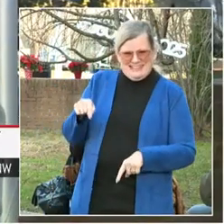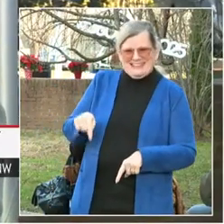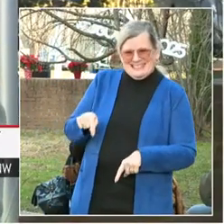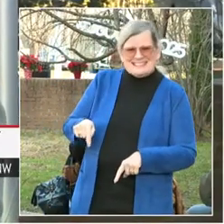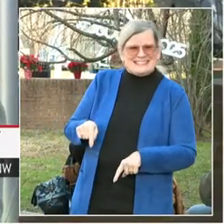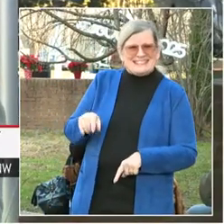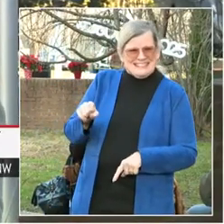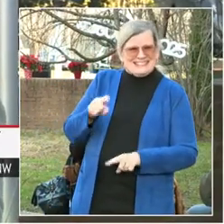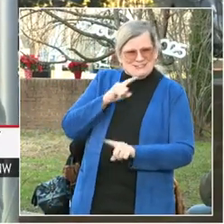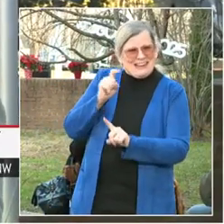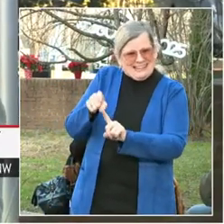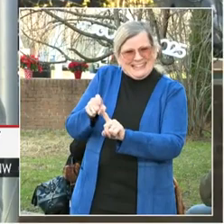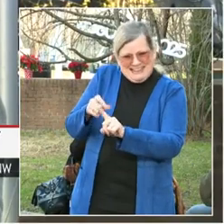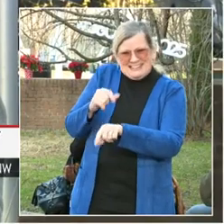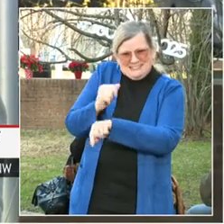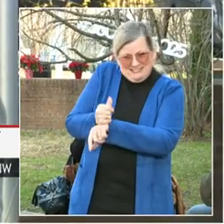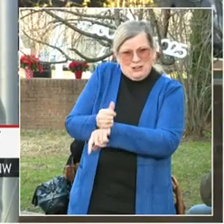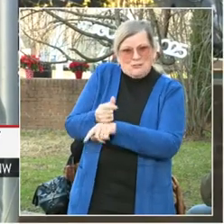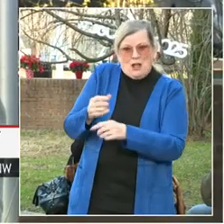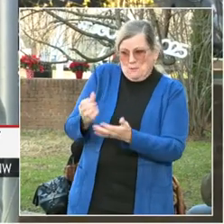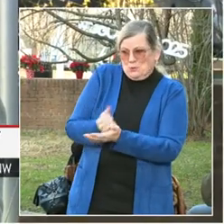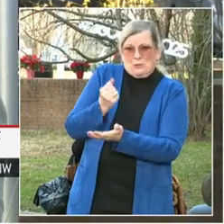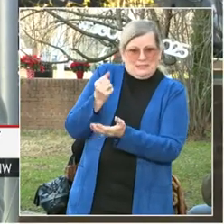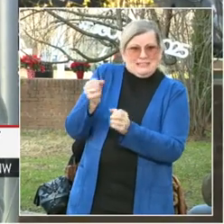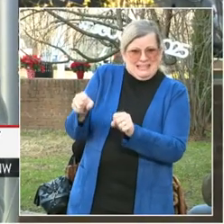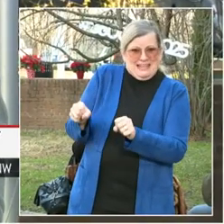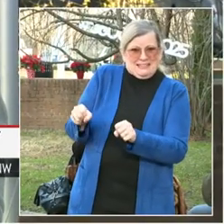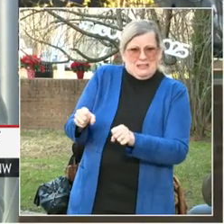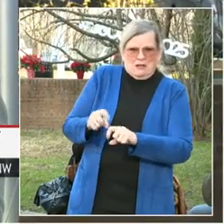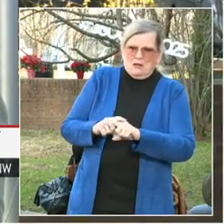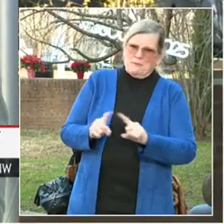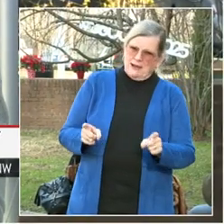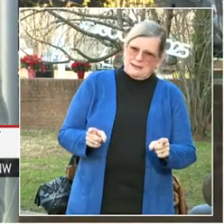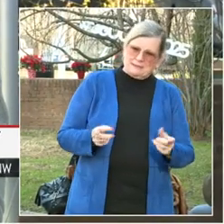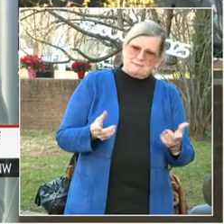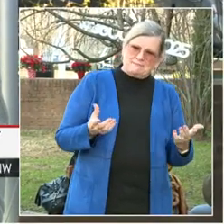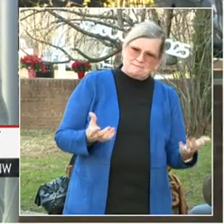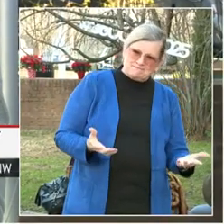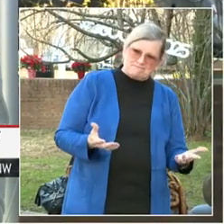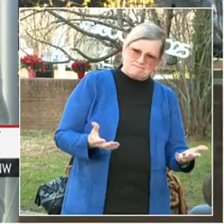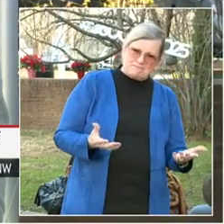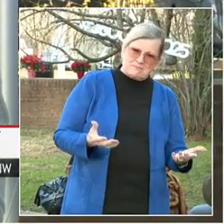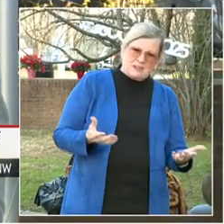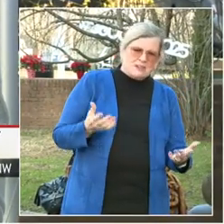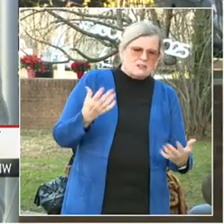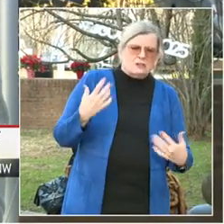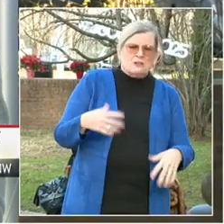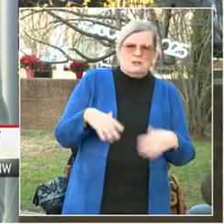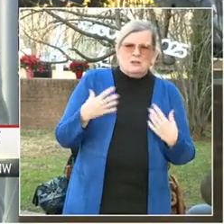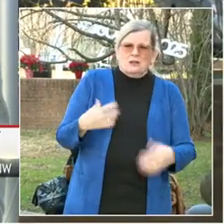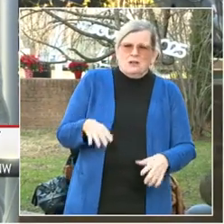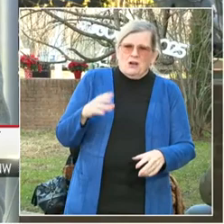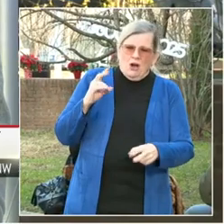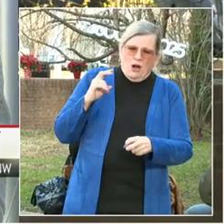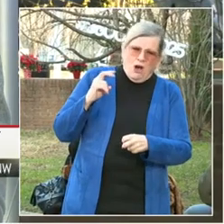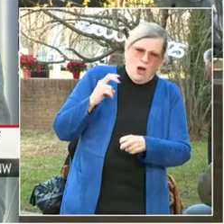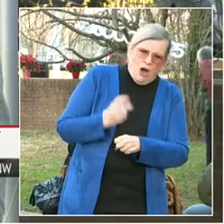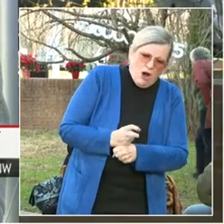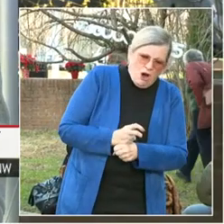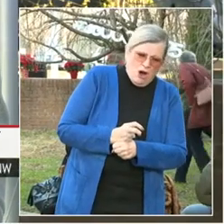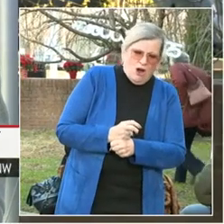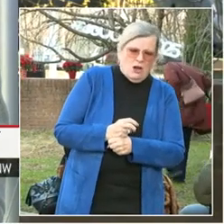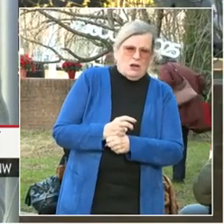have the opportunity, but it has made it very hard to do the